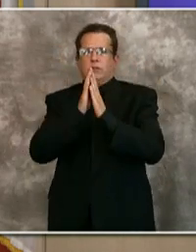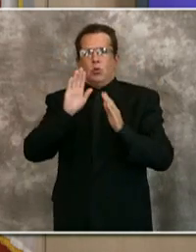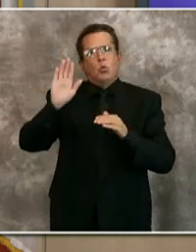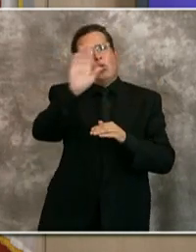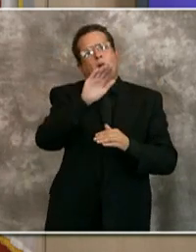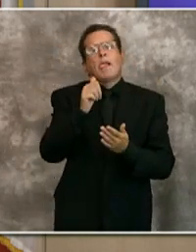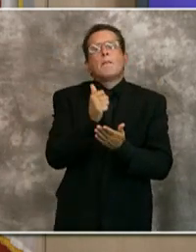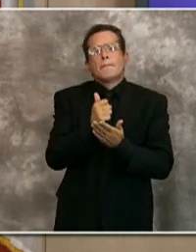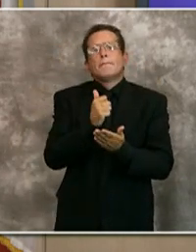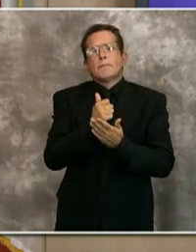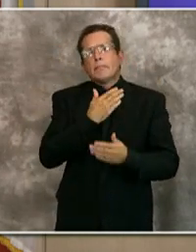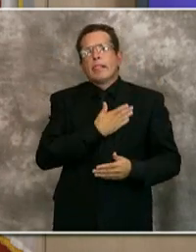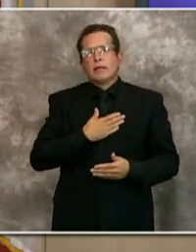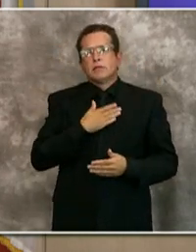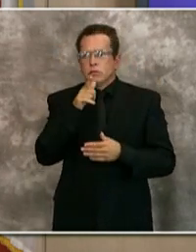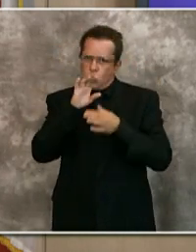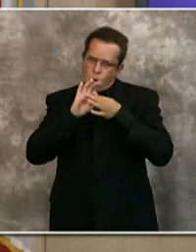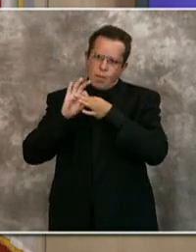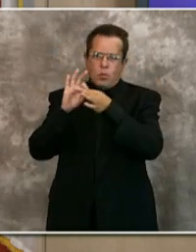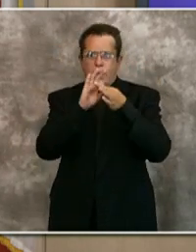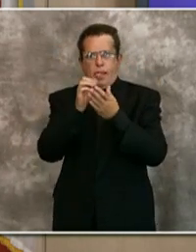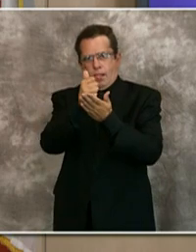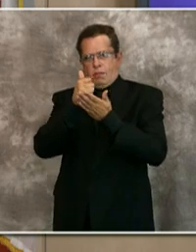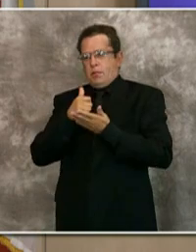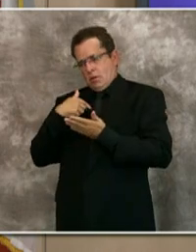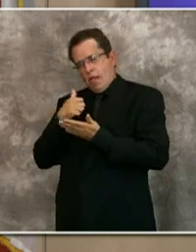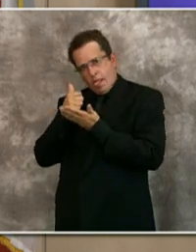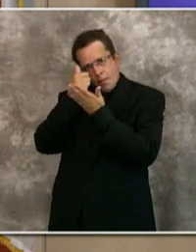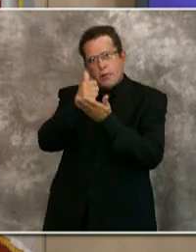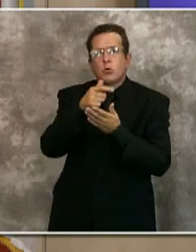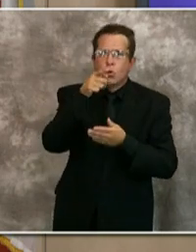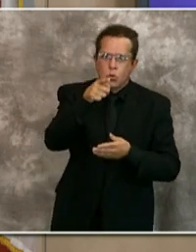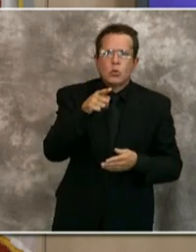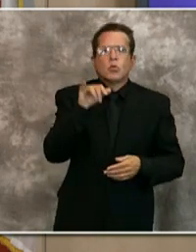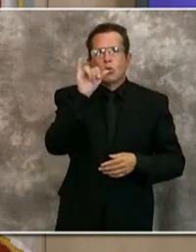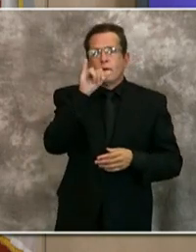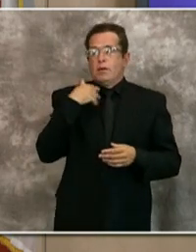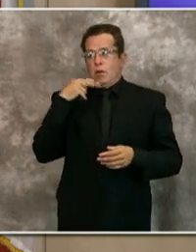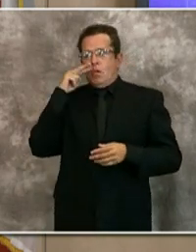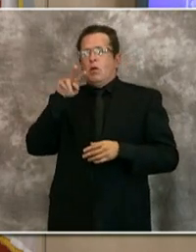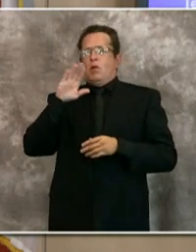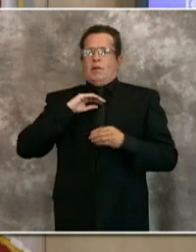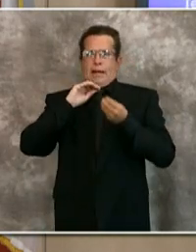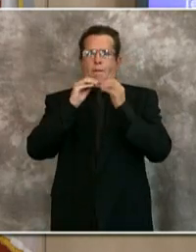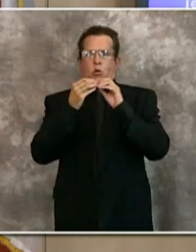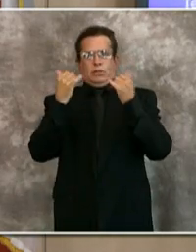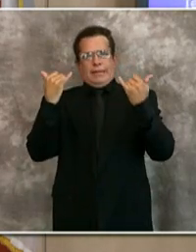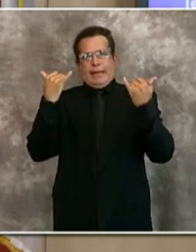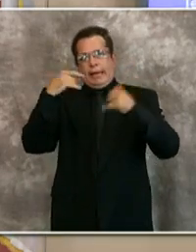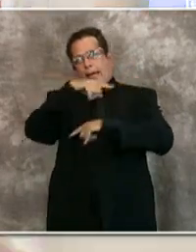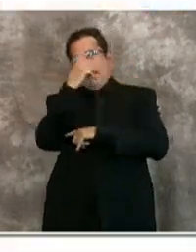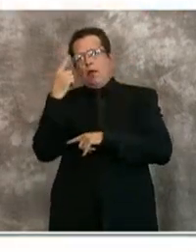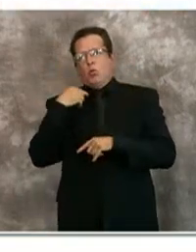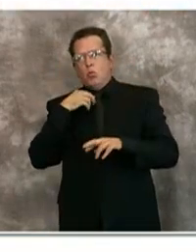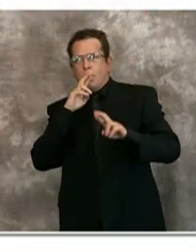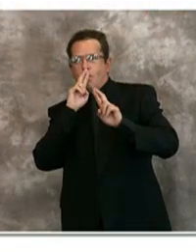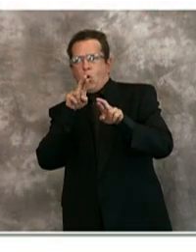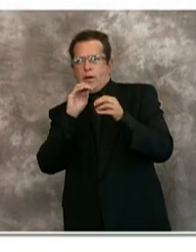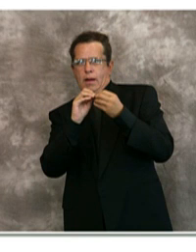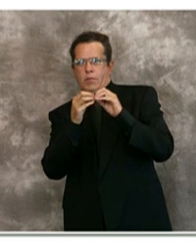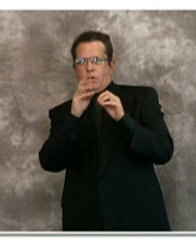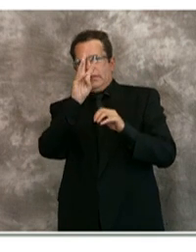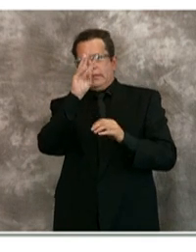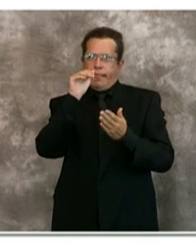everyone's help and cooperation with what we're doing. Let's jump into our numbers for today. Today we are reporting our